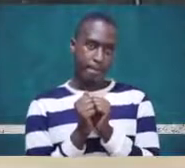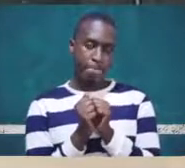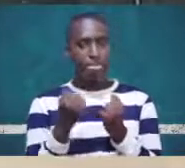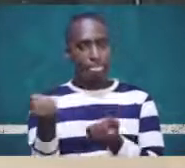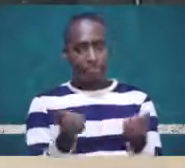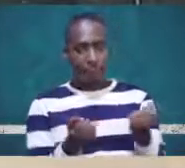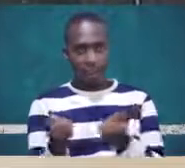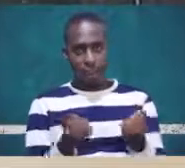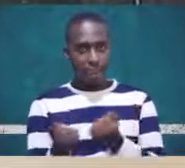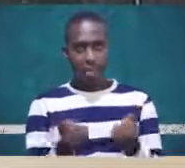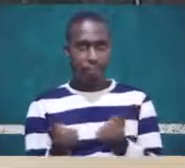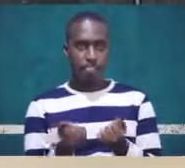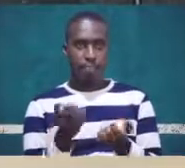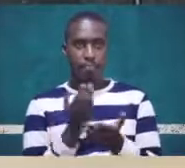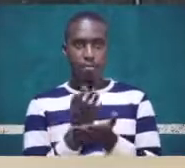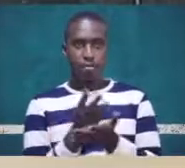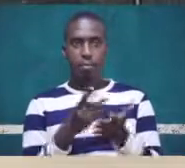a car worthy